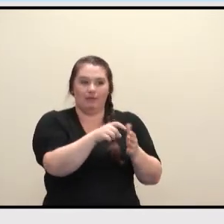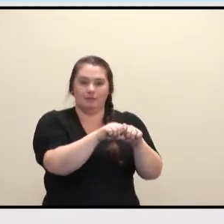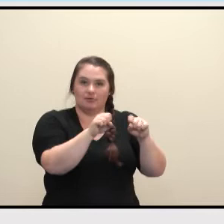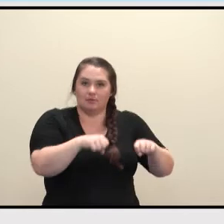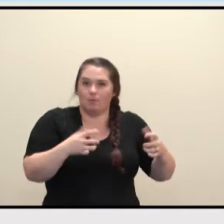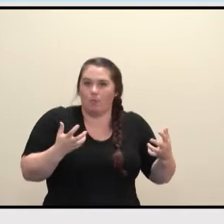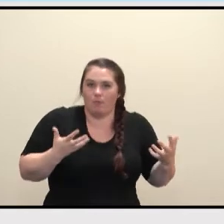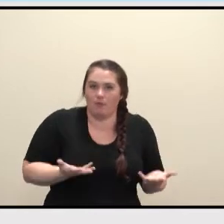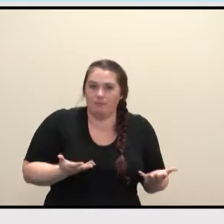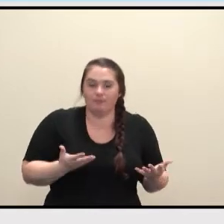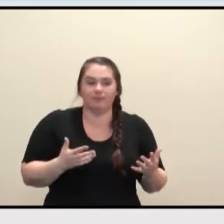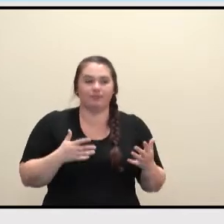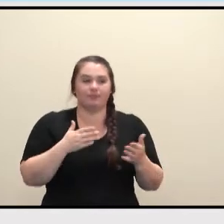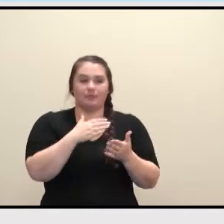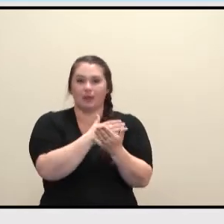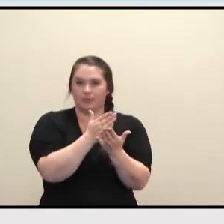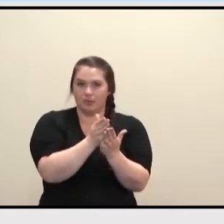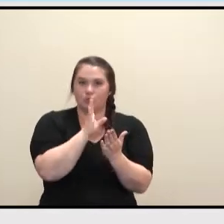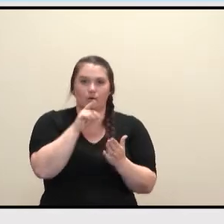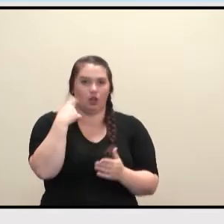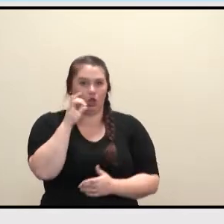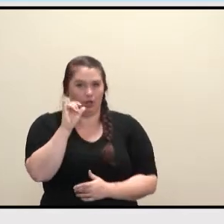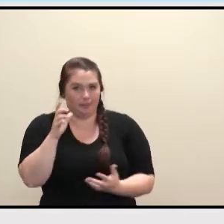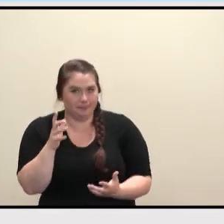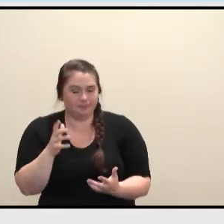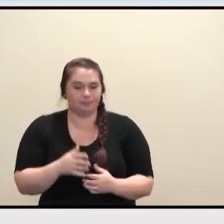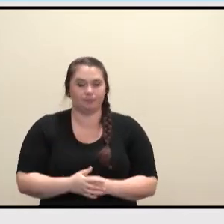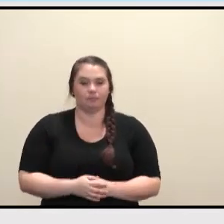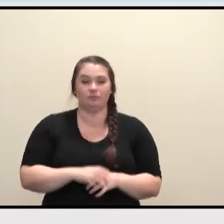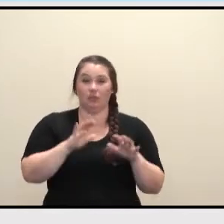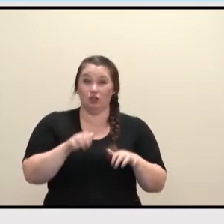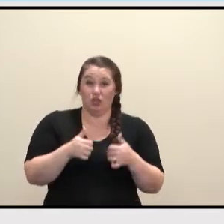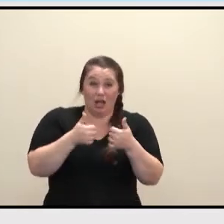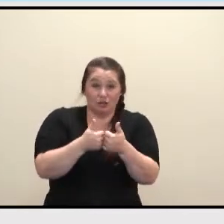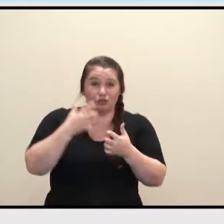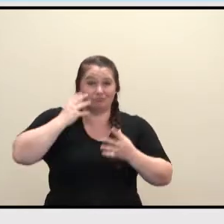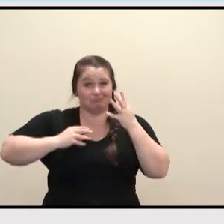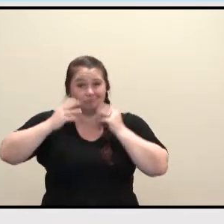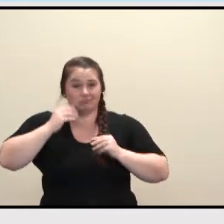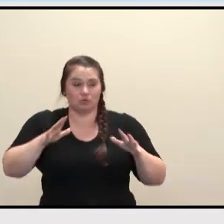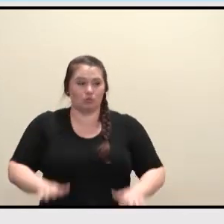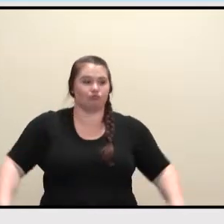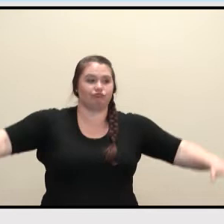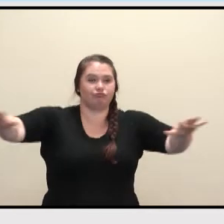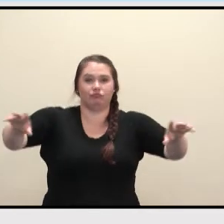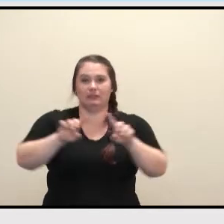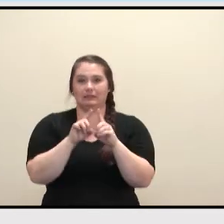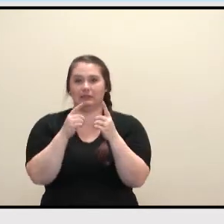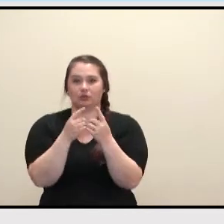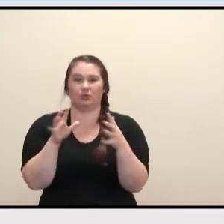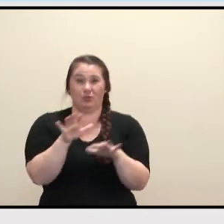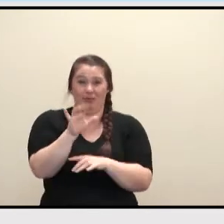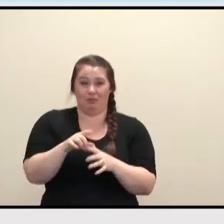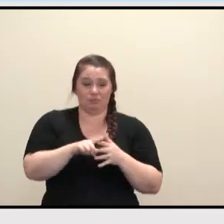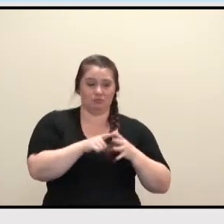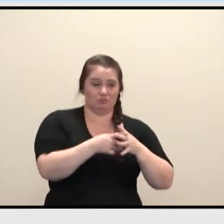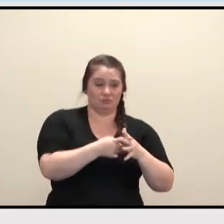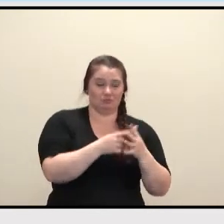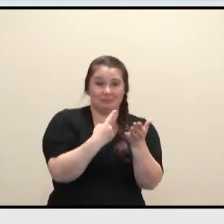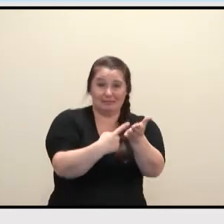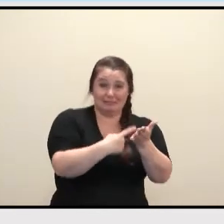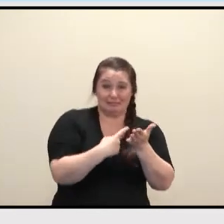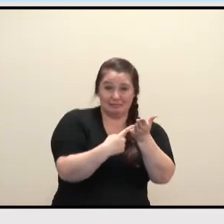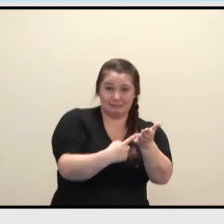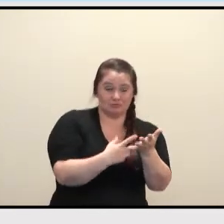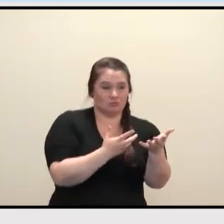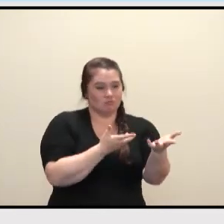what kind of the budget outlook looks like, any challenges that they're having in the district, We do that through kickoff discussions, and then